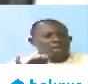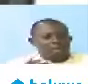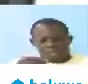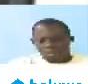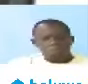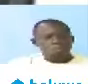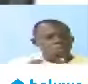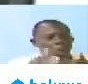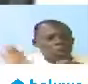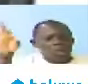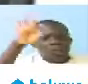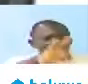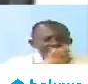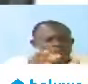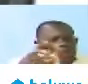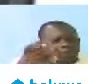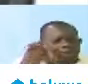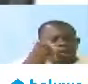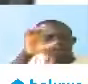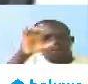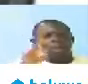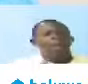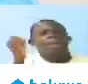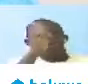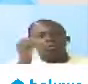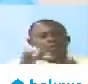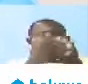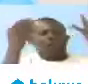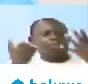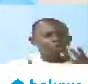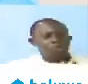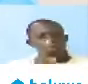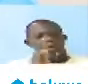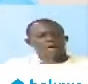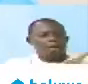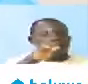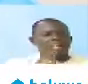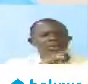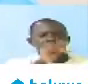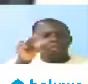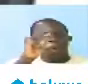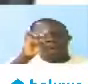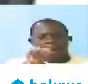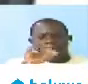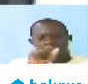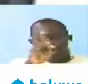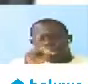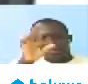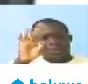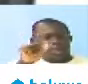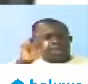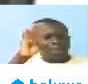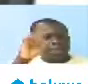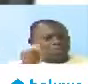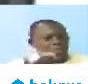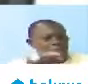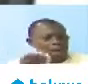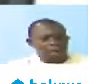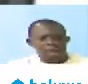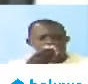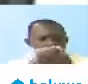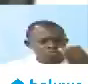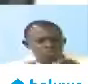is many of the people who were at Mataba were there. They ran away from their countries because